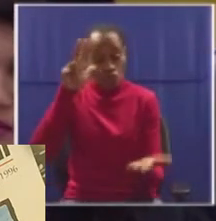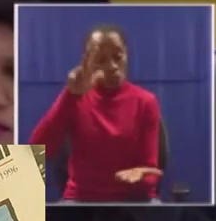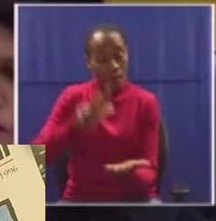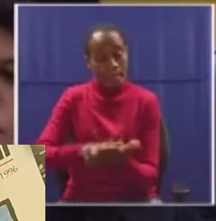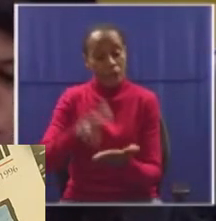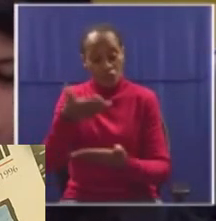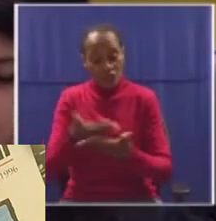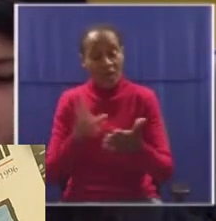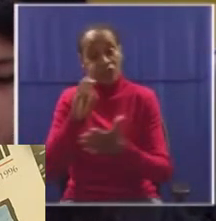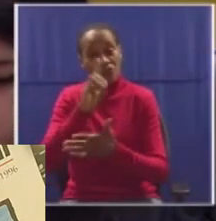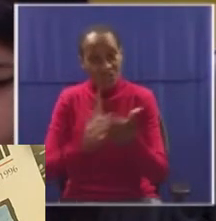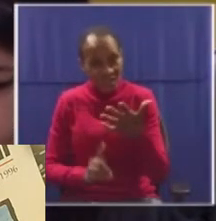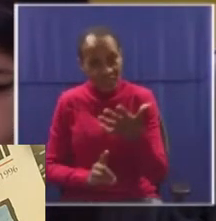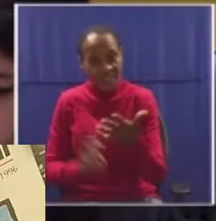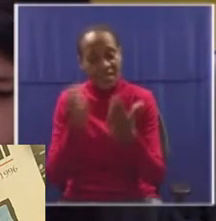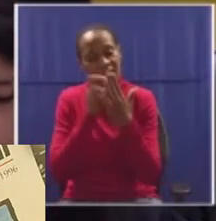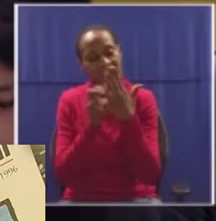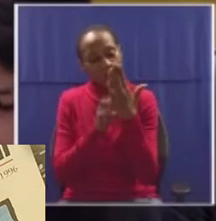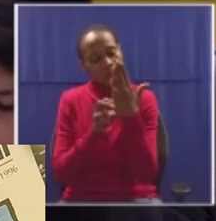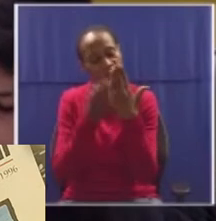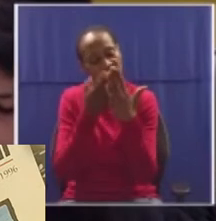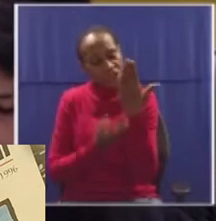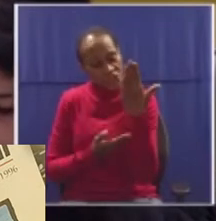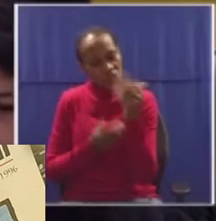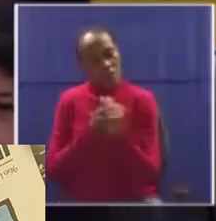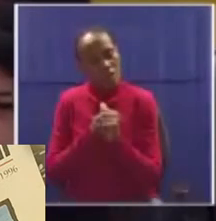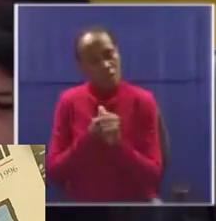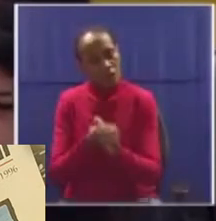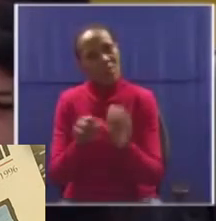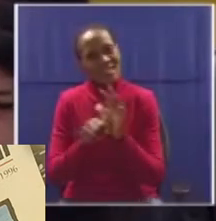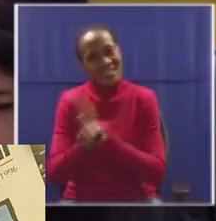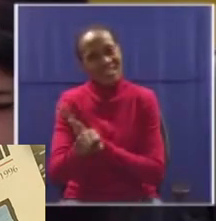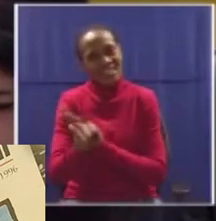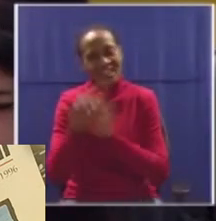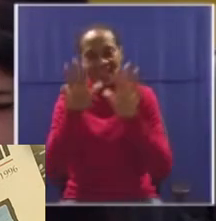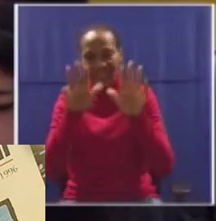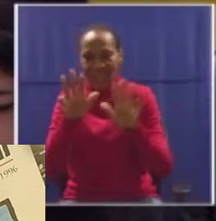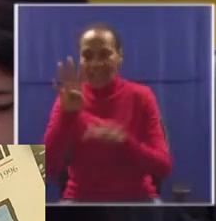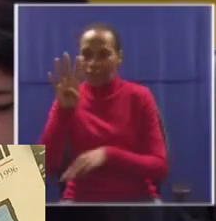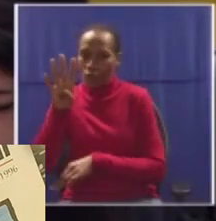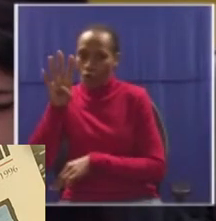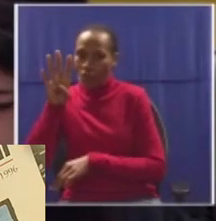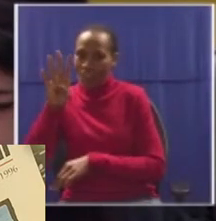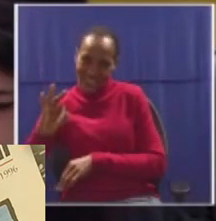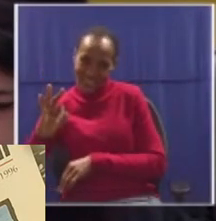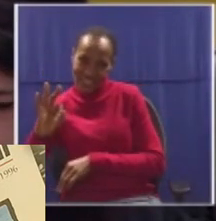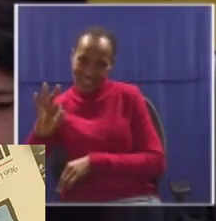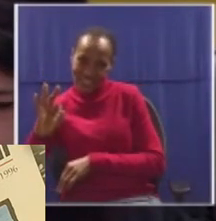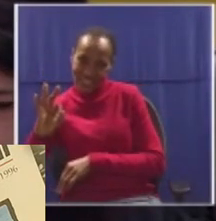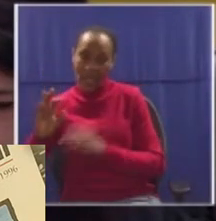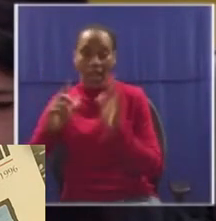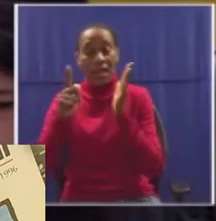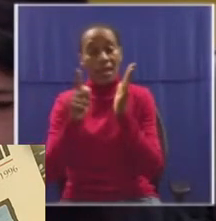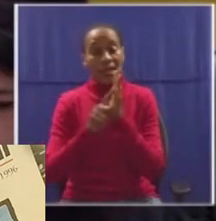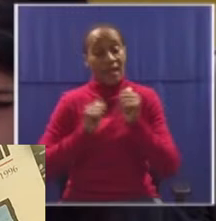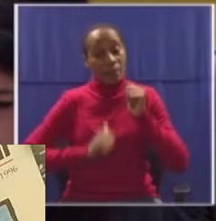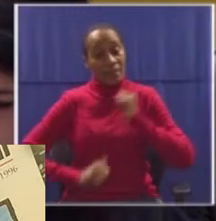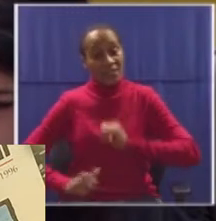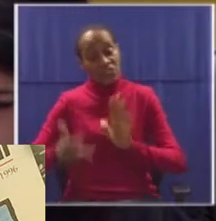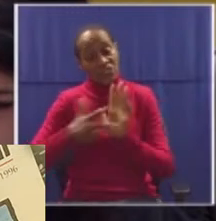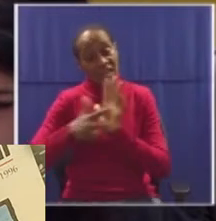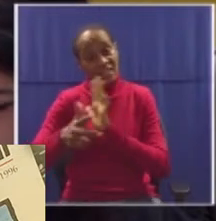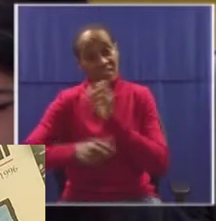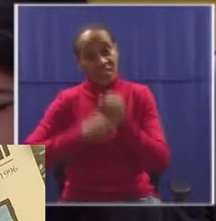approval of the draft regulations in terms of section 943 of legal practice